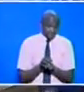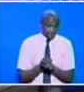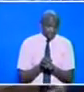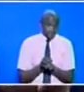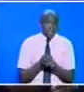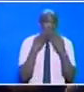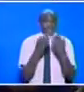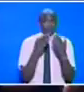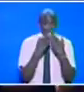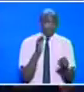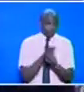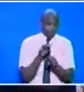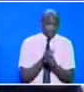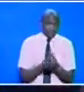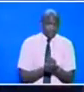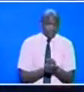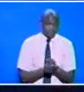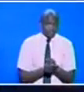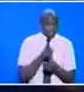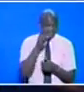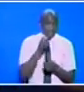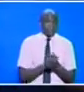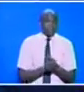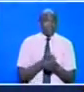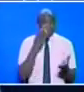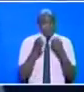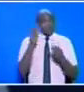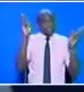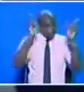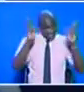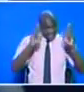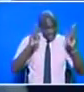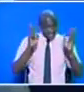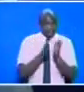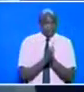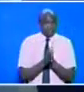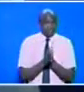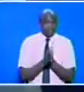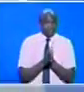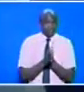Thank you so much. It's a great choice. Staffs pia mkwe ready. Tafadhali.